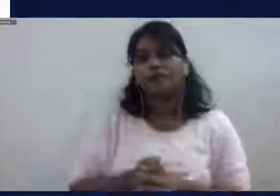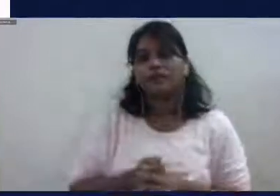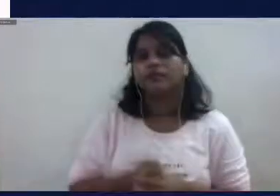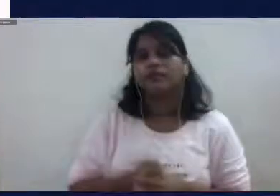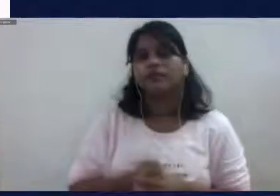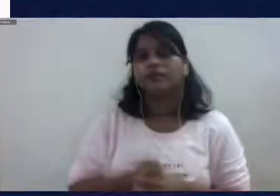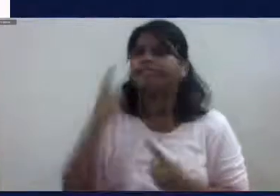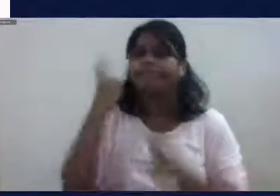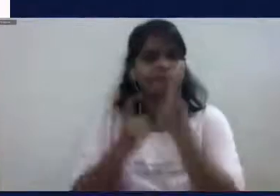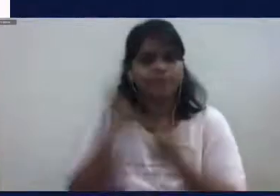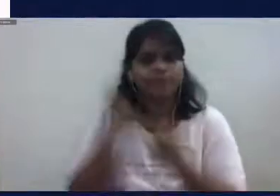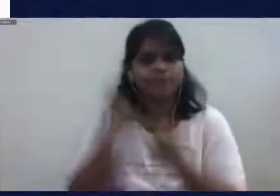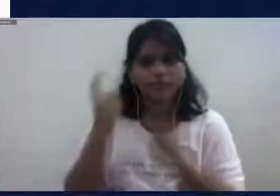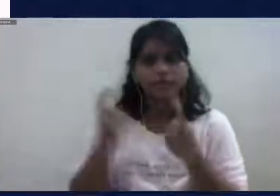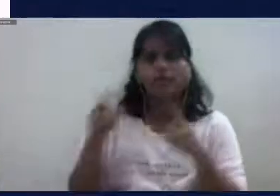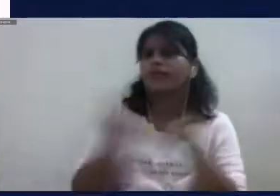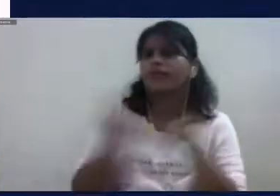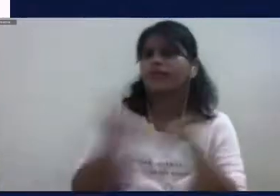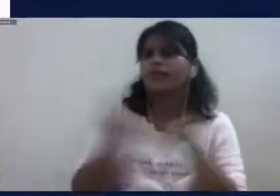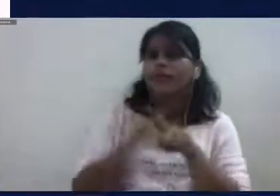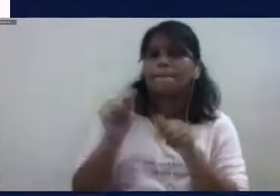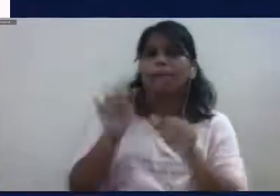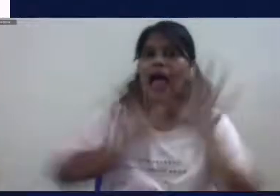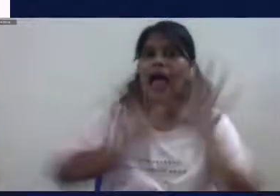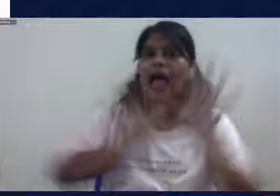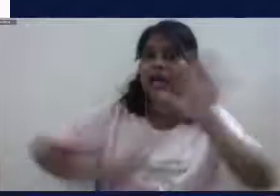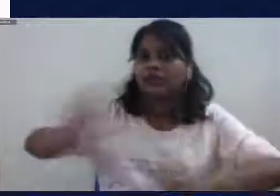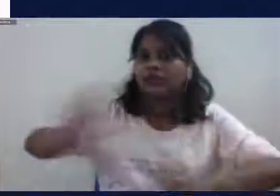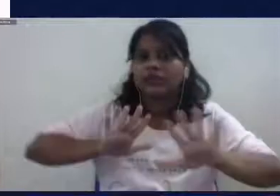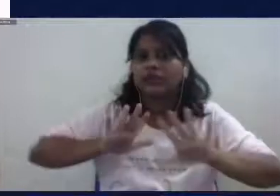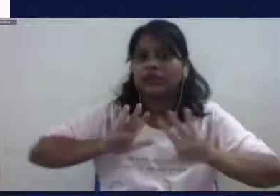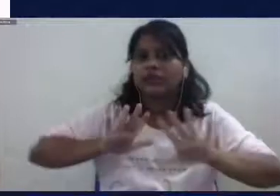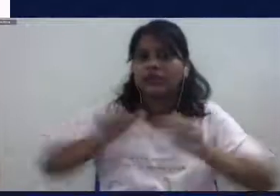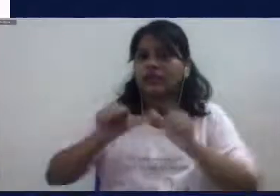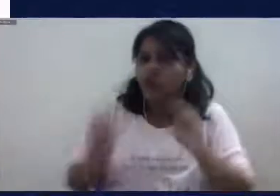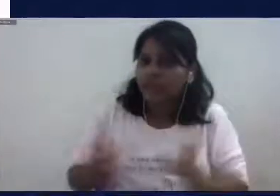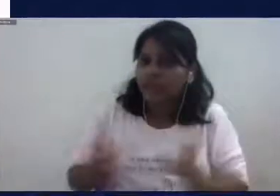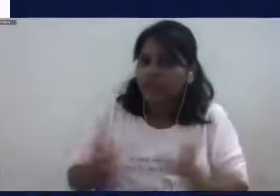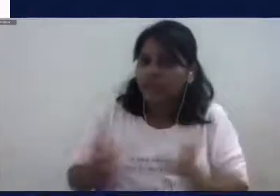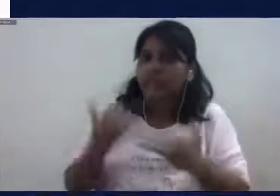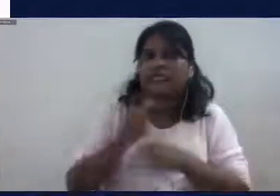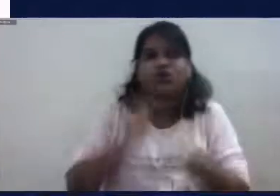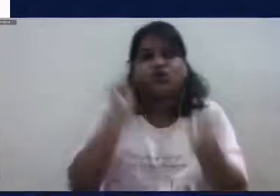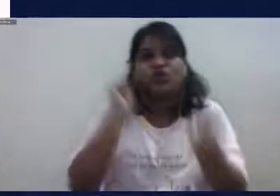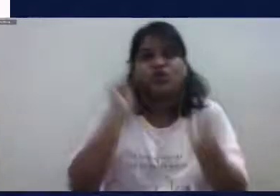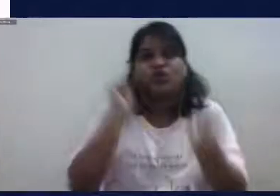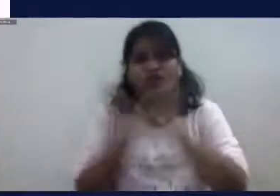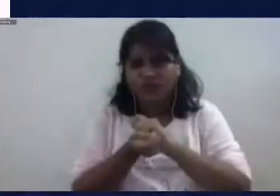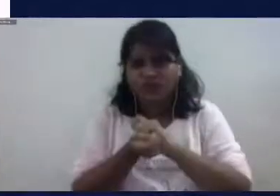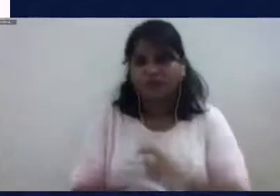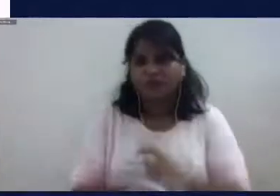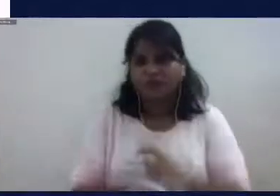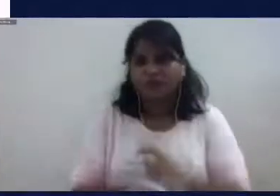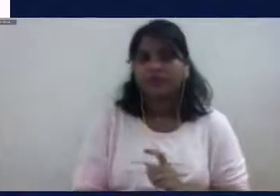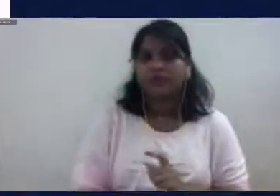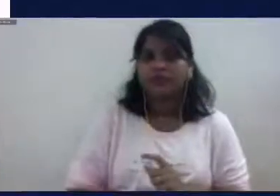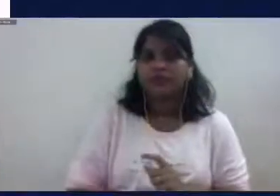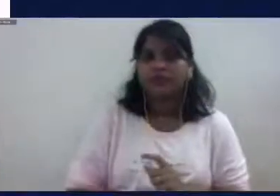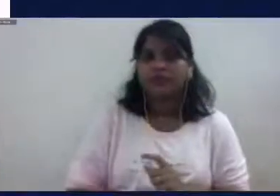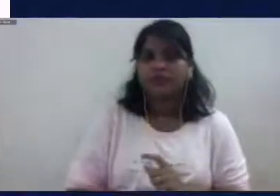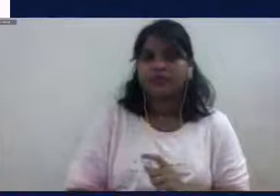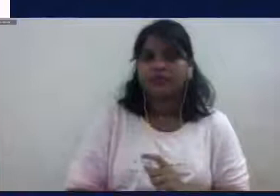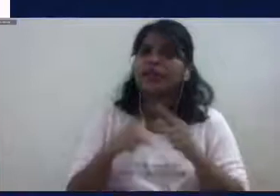need to think like activists, people who are creating the change makers. In